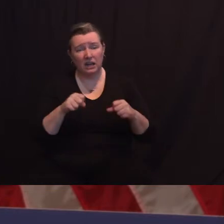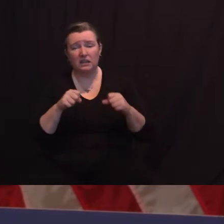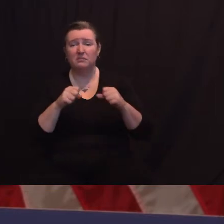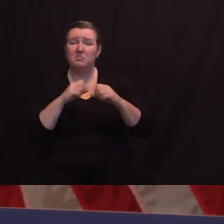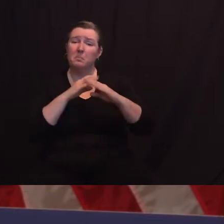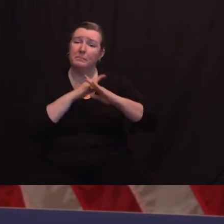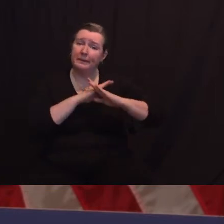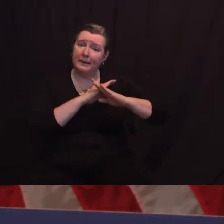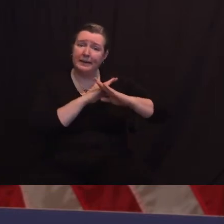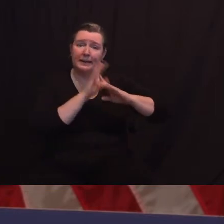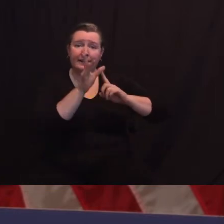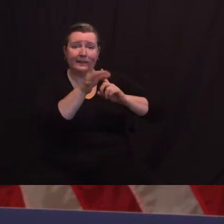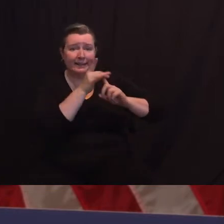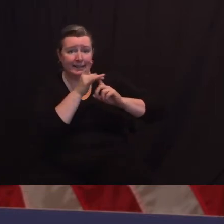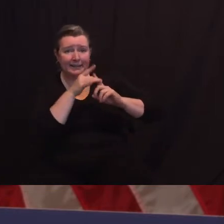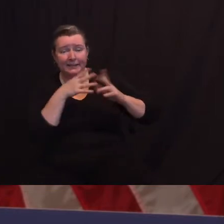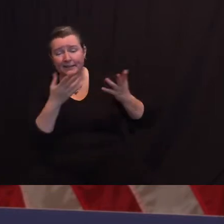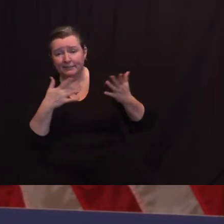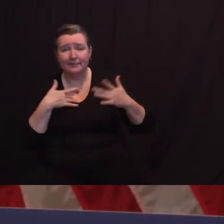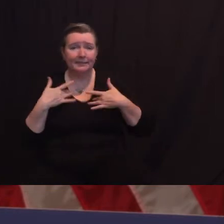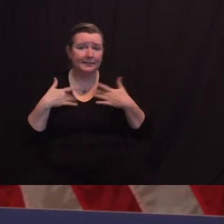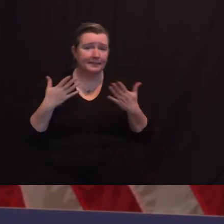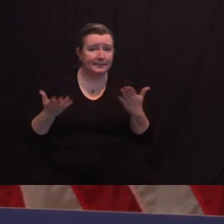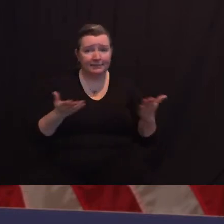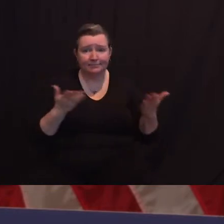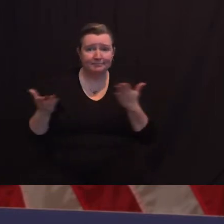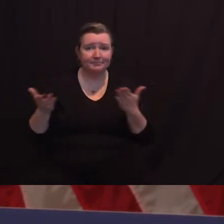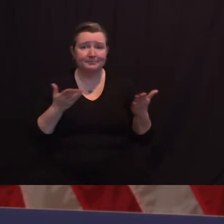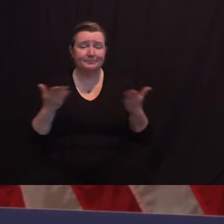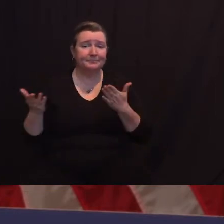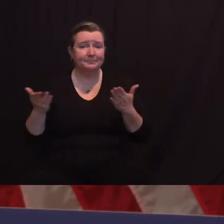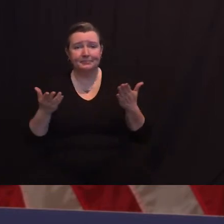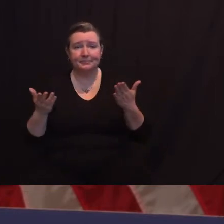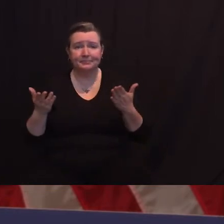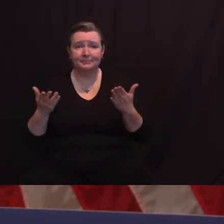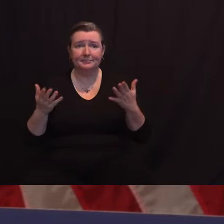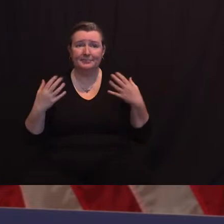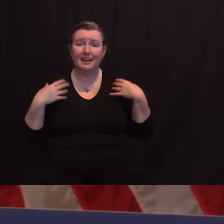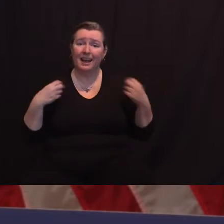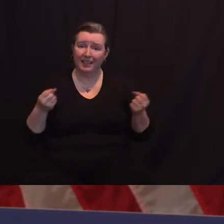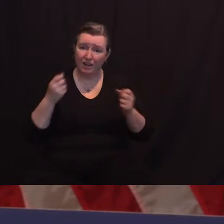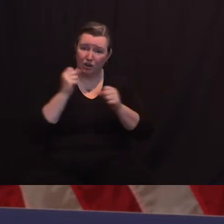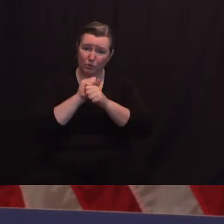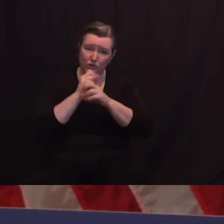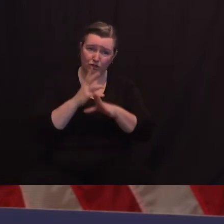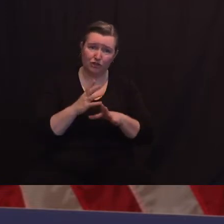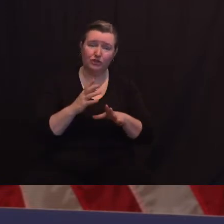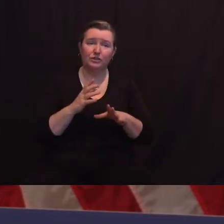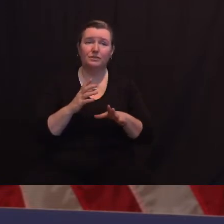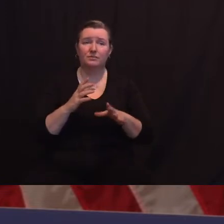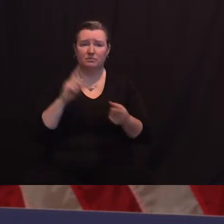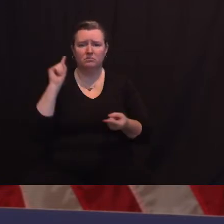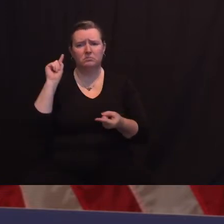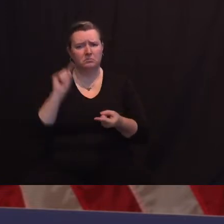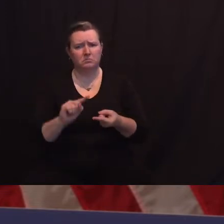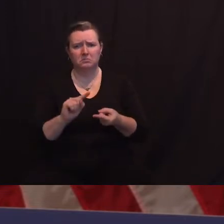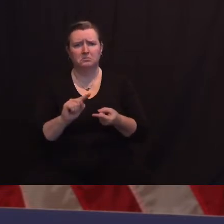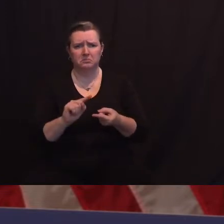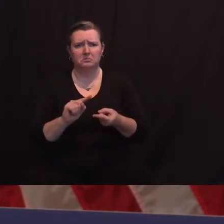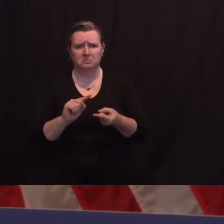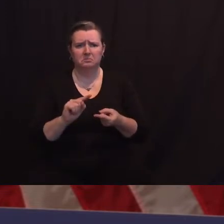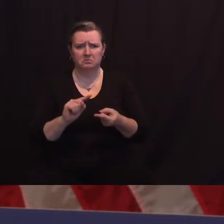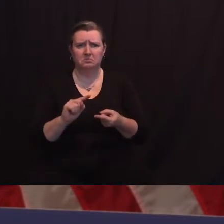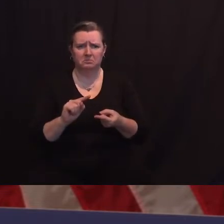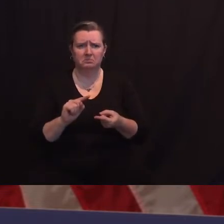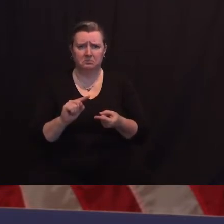my perspective, there's confidence that there's less disease among healthcare workers, and also even though the variants are circulating,